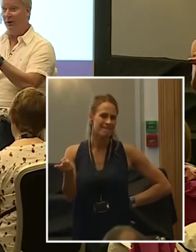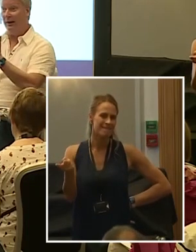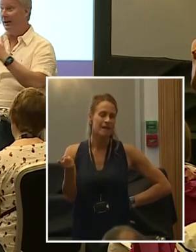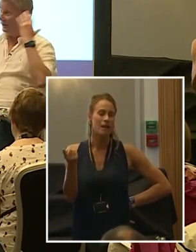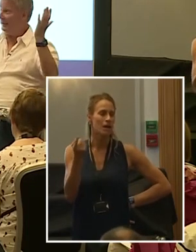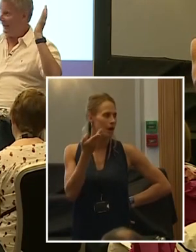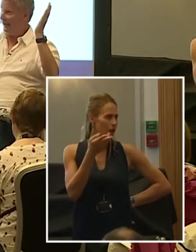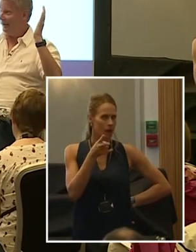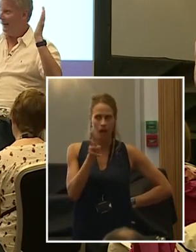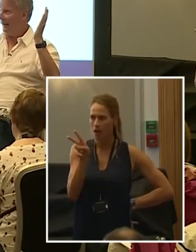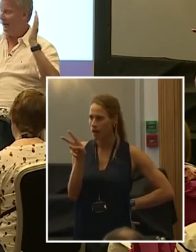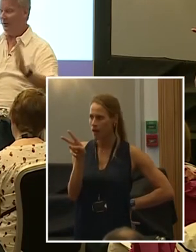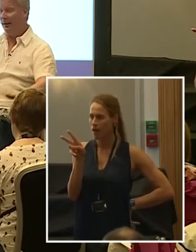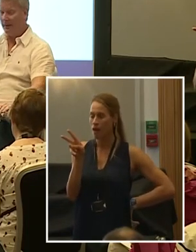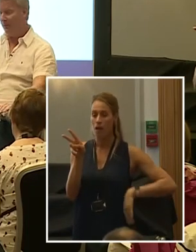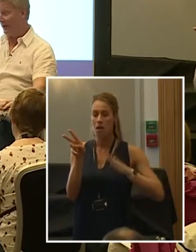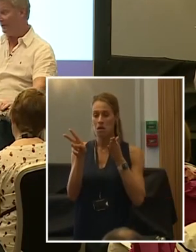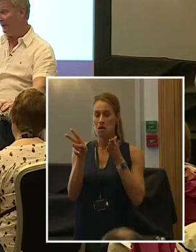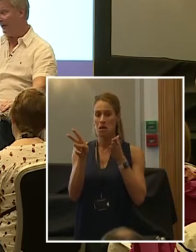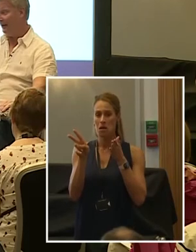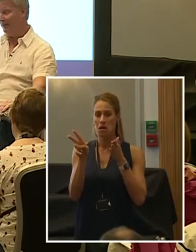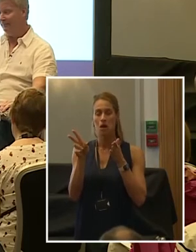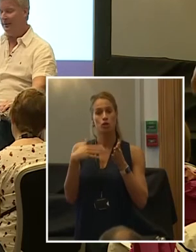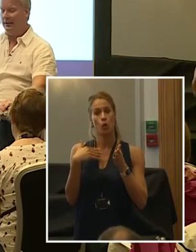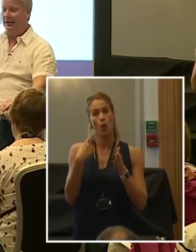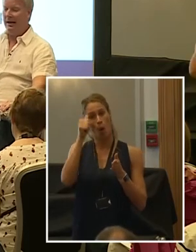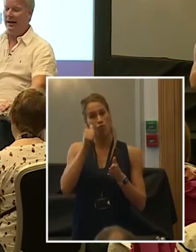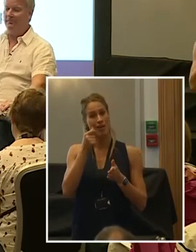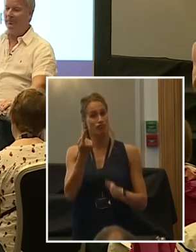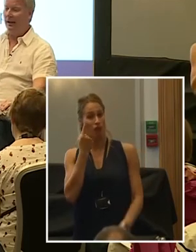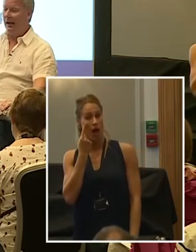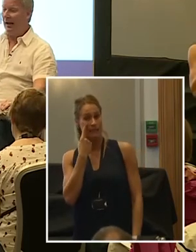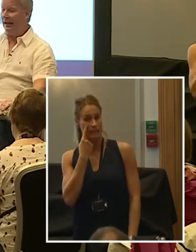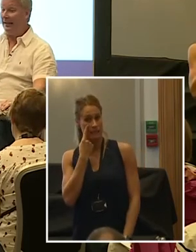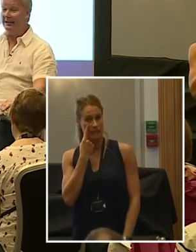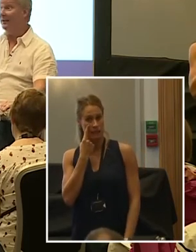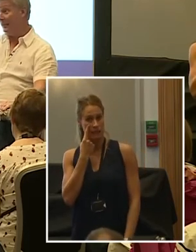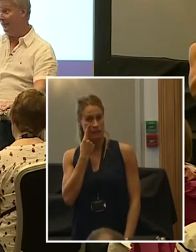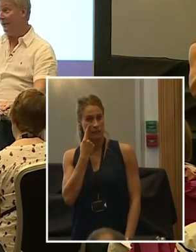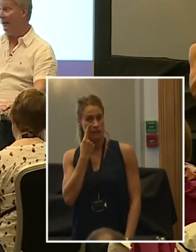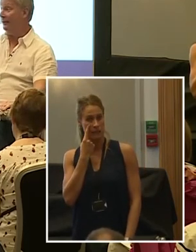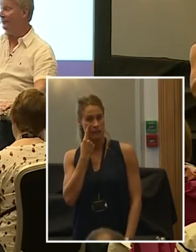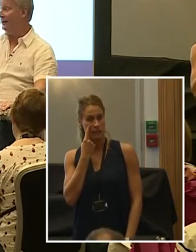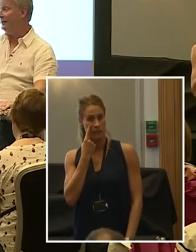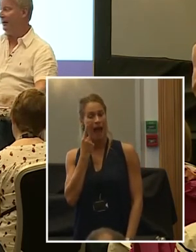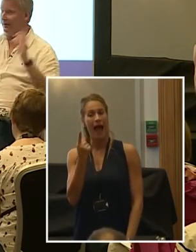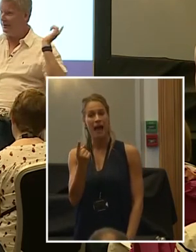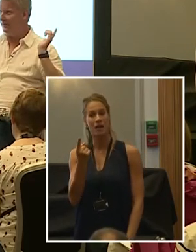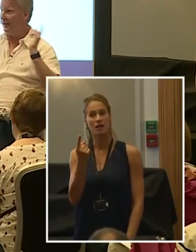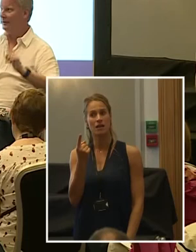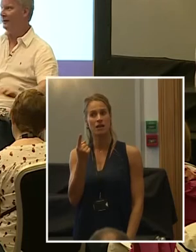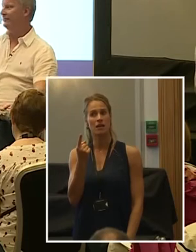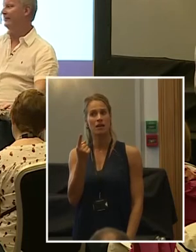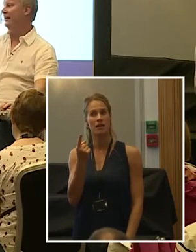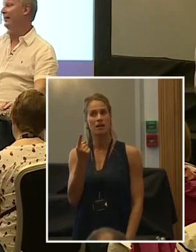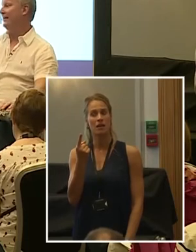turned around, I couldn't see it out of my left eye. So I had my operation on my right eye. Okay. and I can still see a bit of light, which I can't see on my